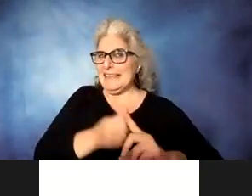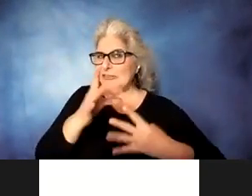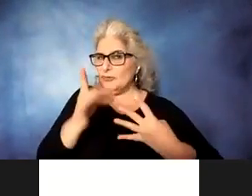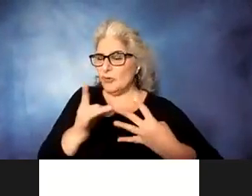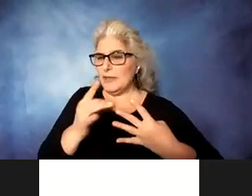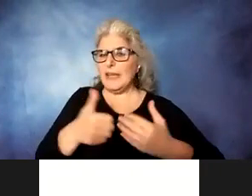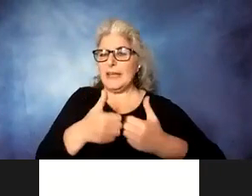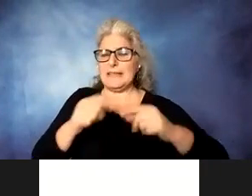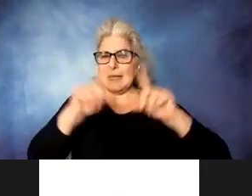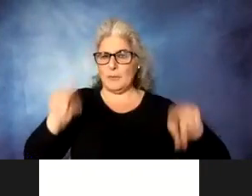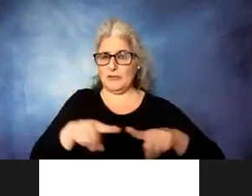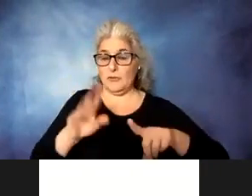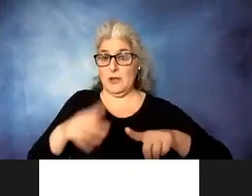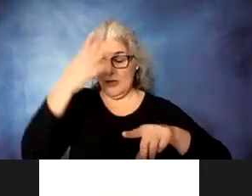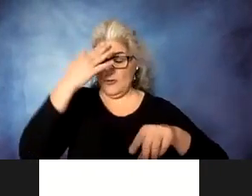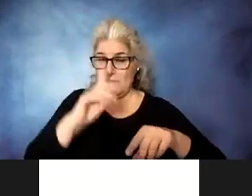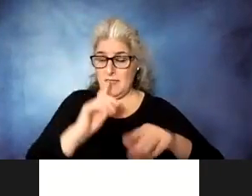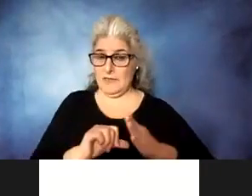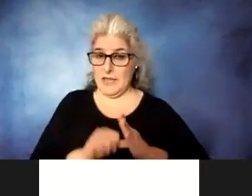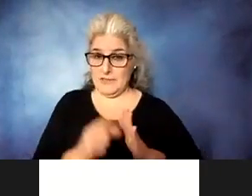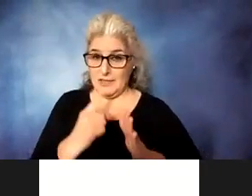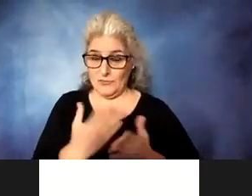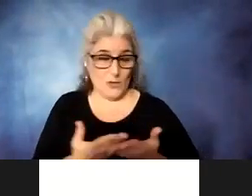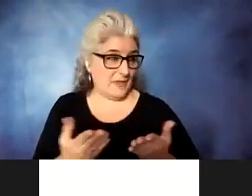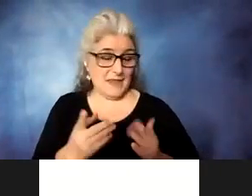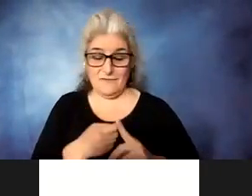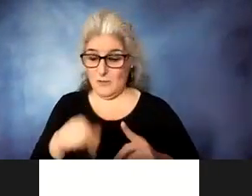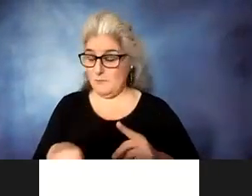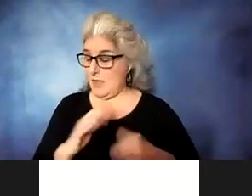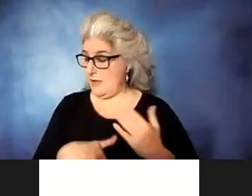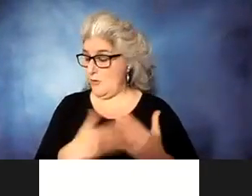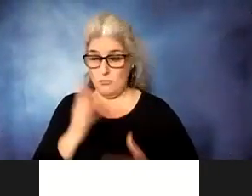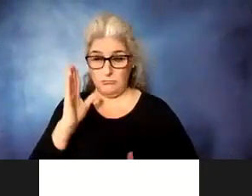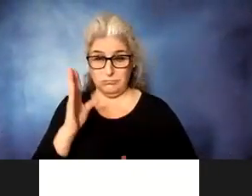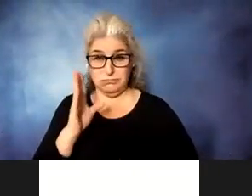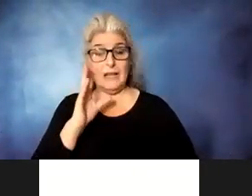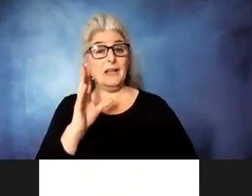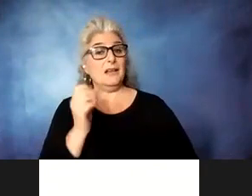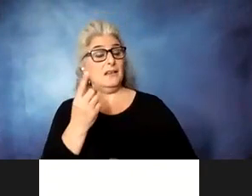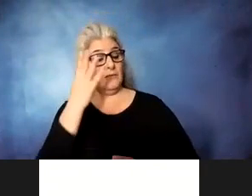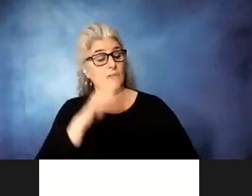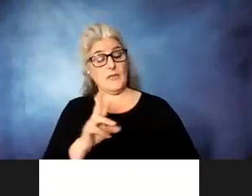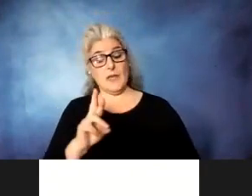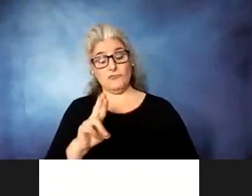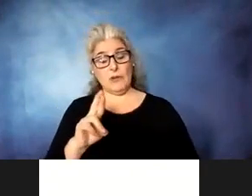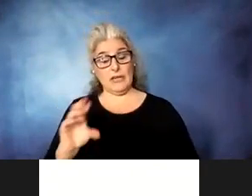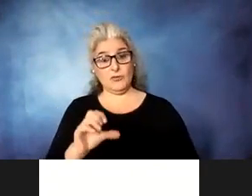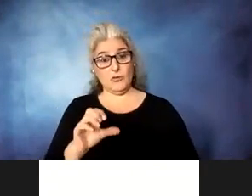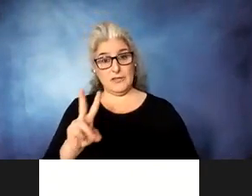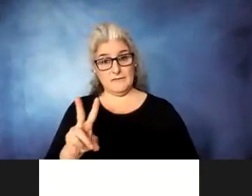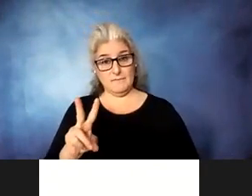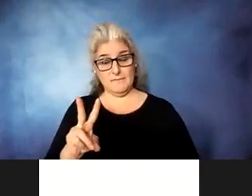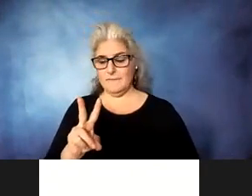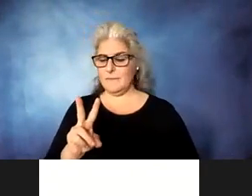only remember one thing from this presentation, please remember this, that when a ranked choice ballot is inserted into the AutoMark,